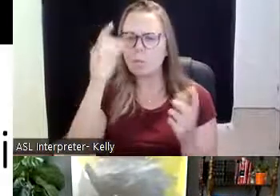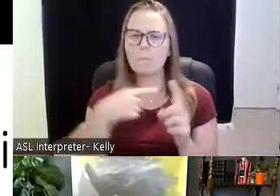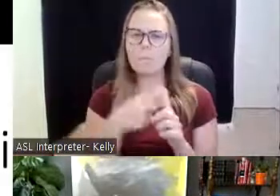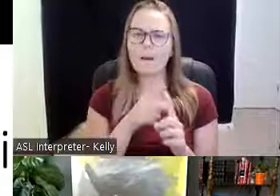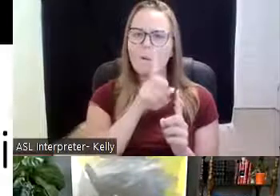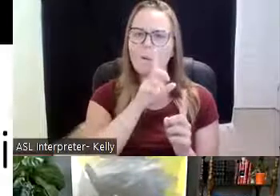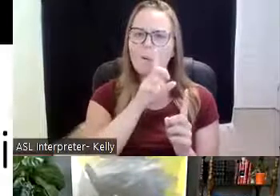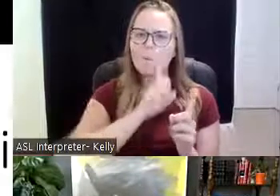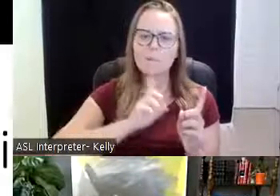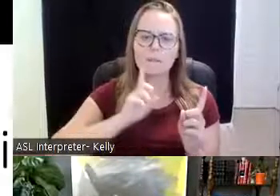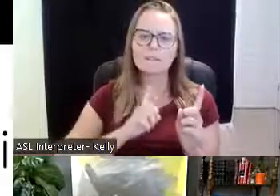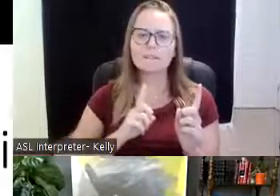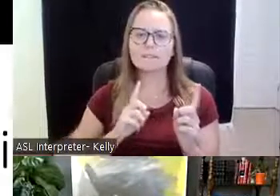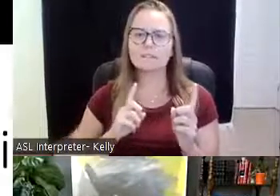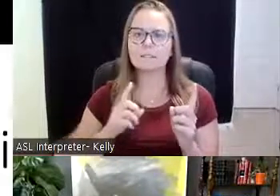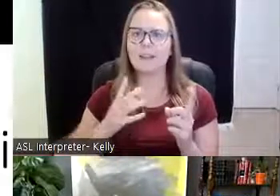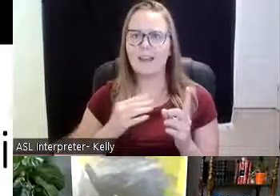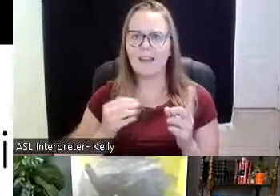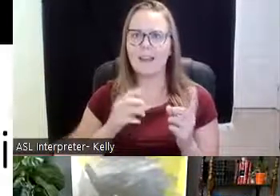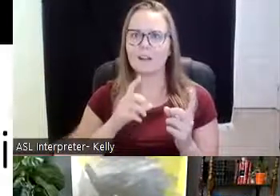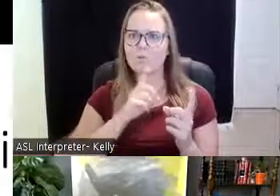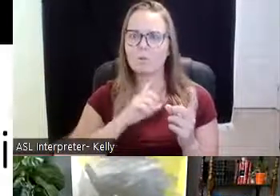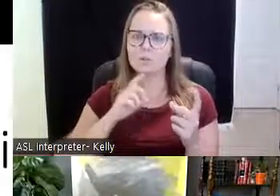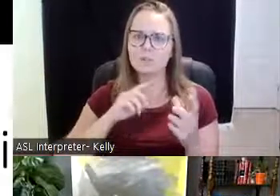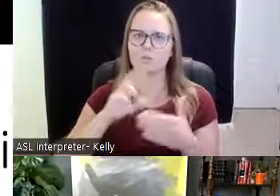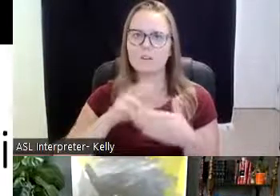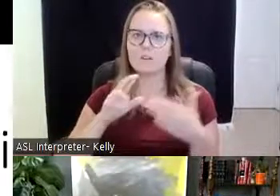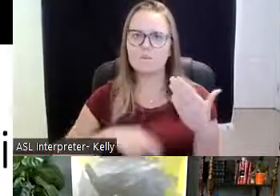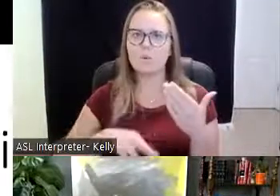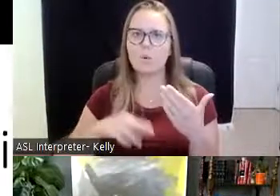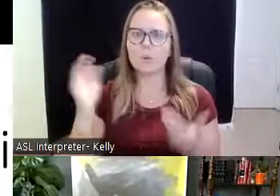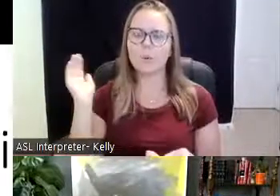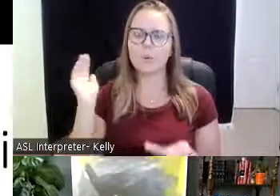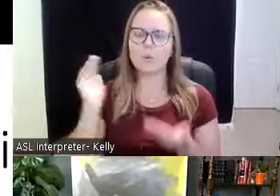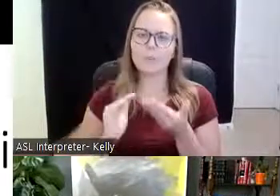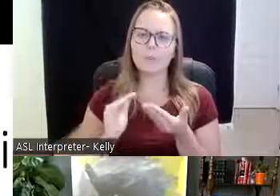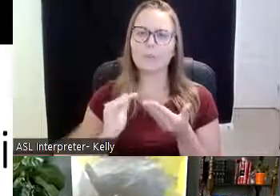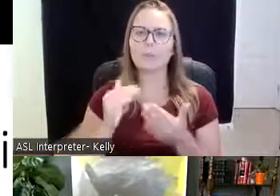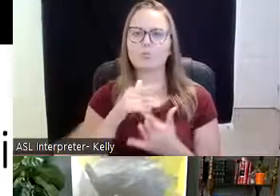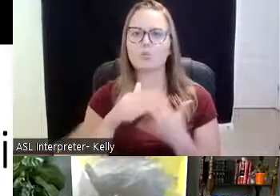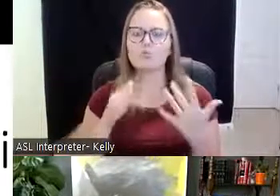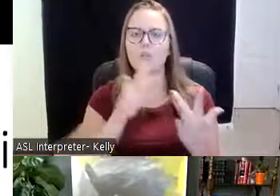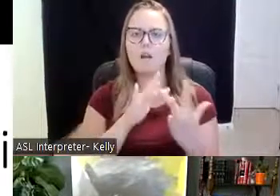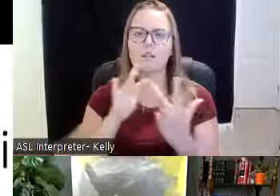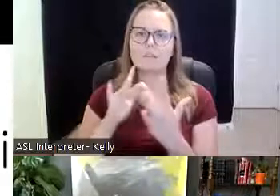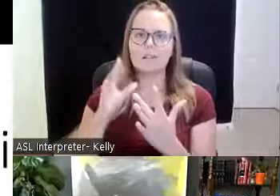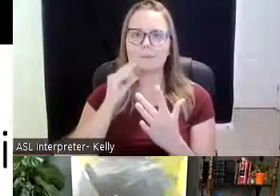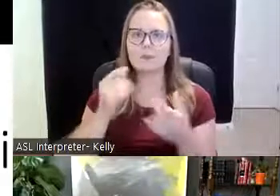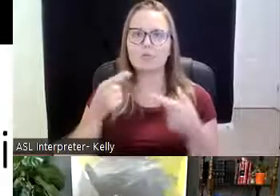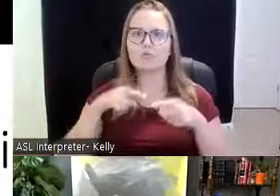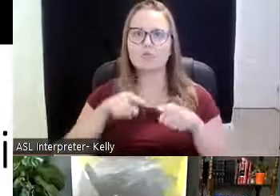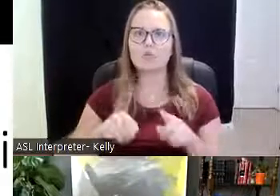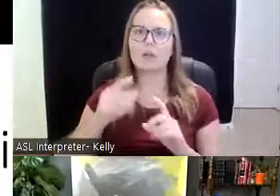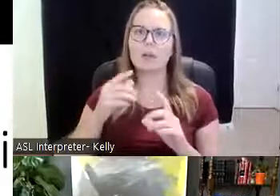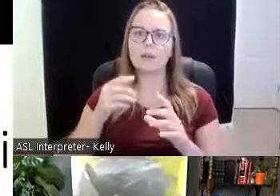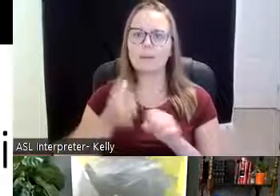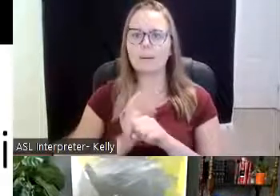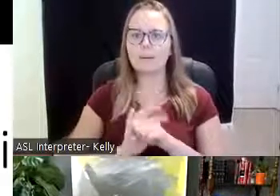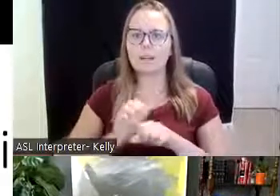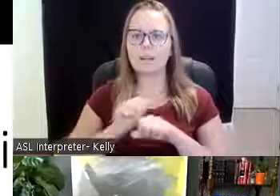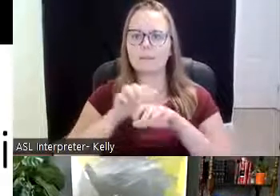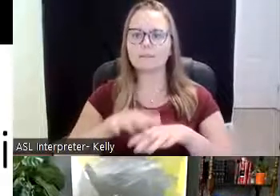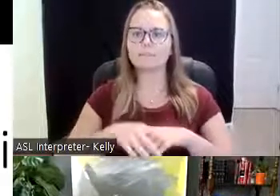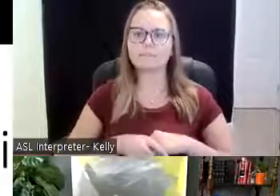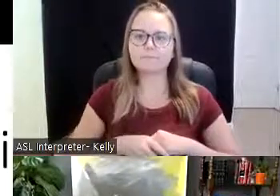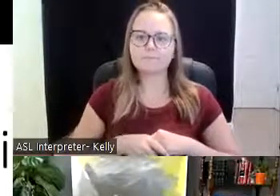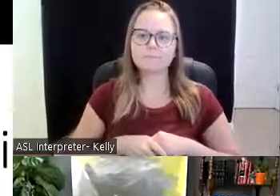loneliness as a result of the decreased social contact experienced during the pandemic?